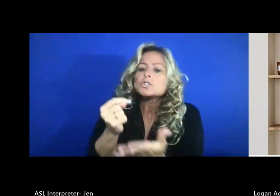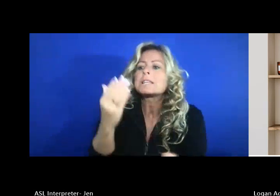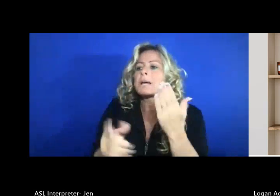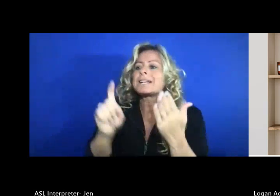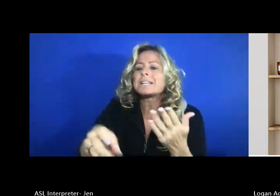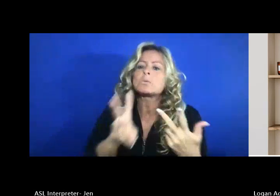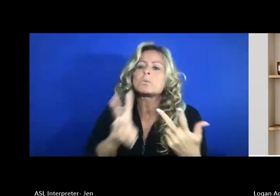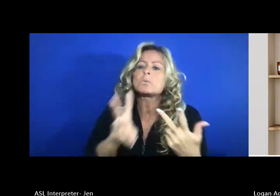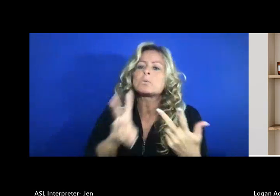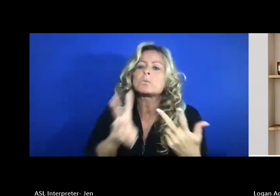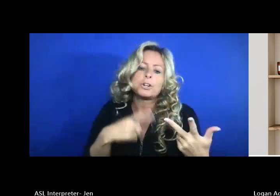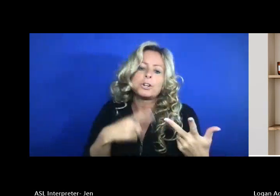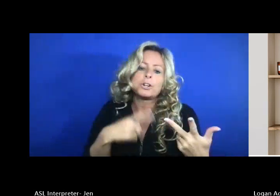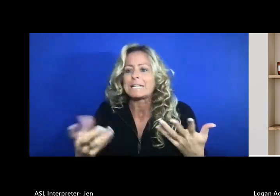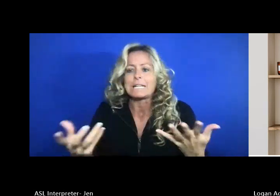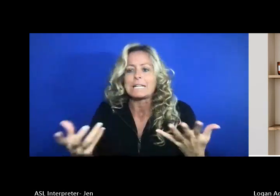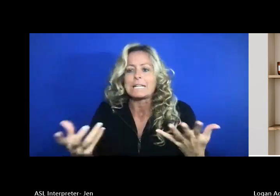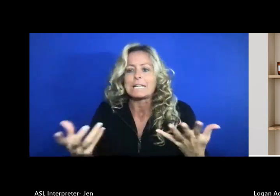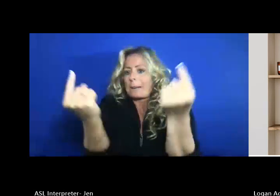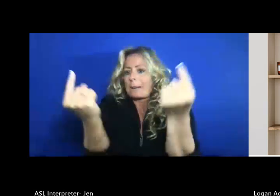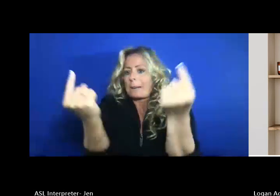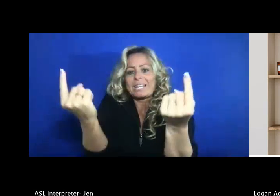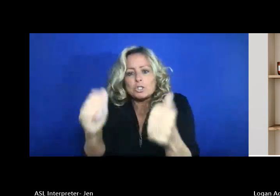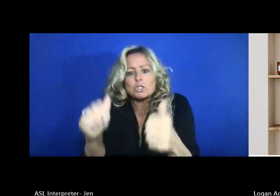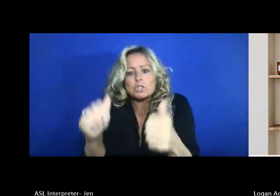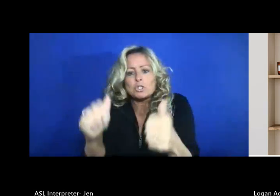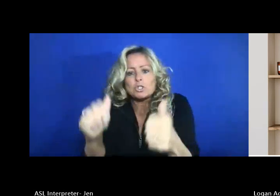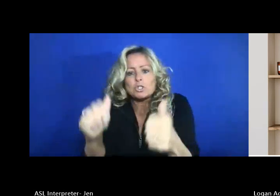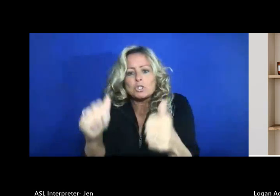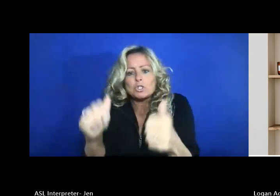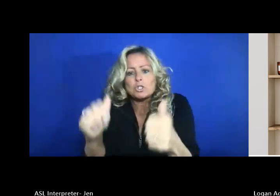and they may need water, they may need something that just provides